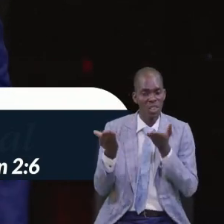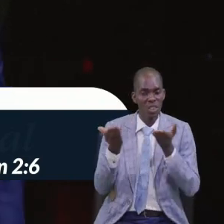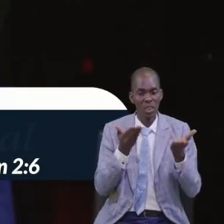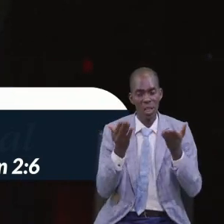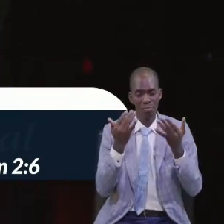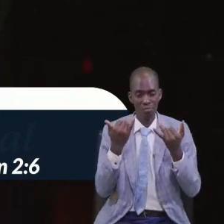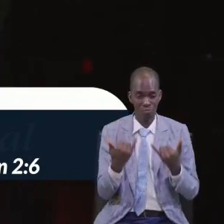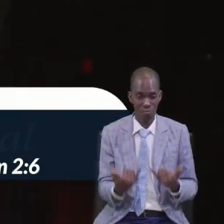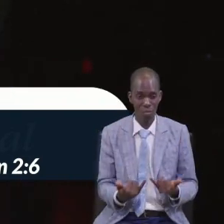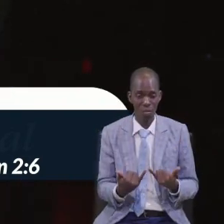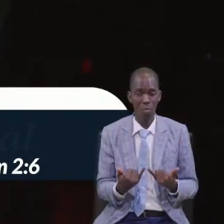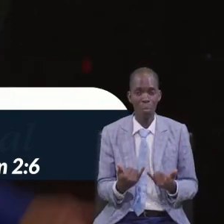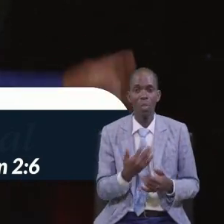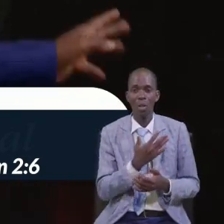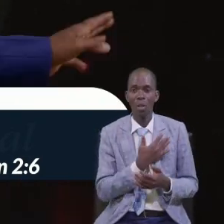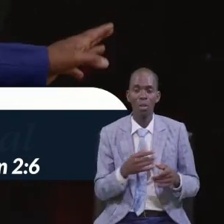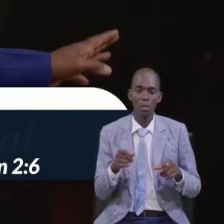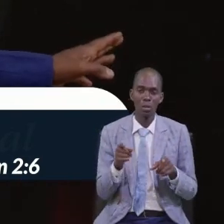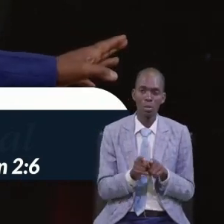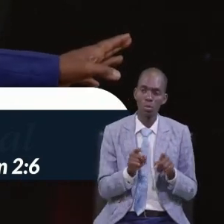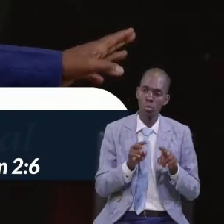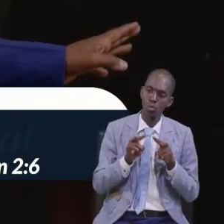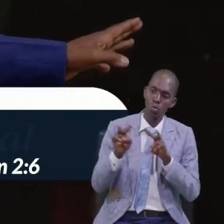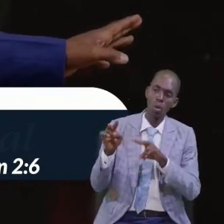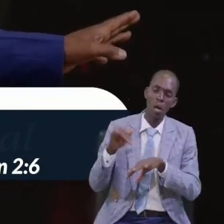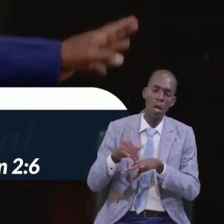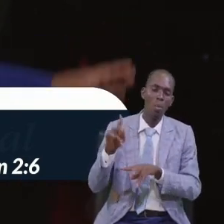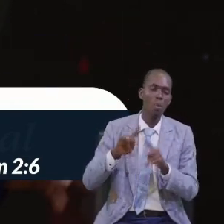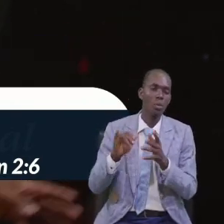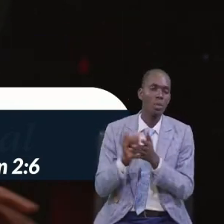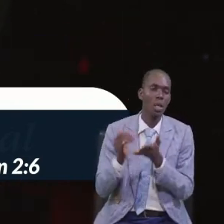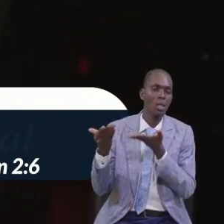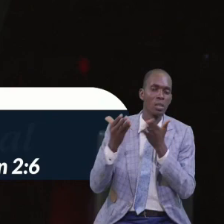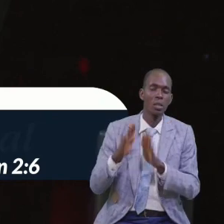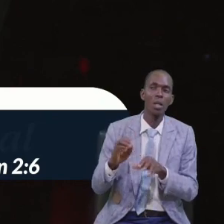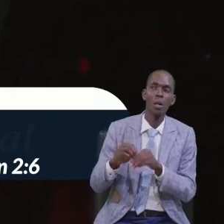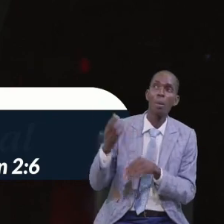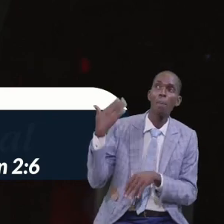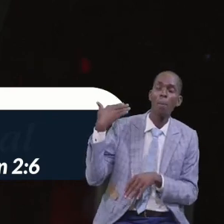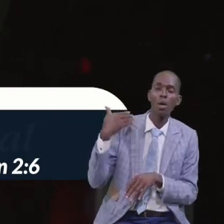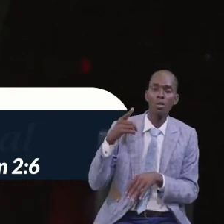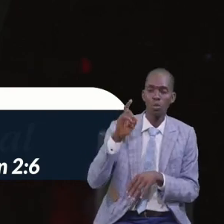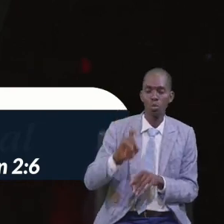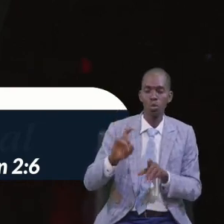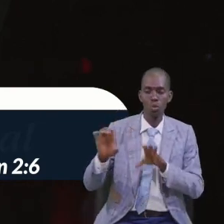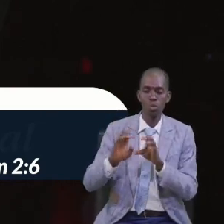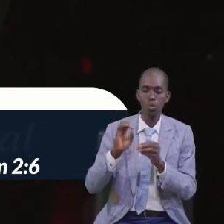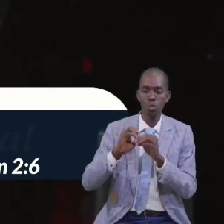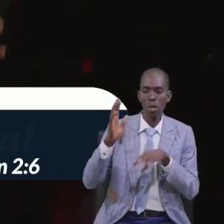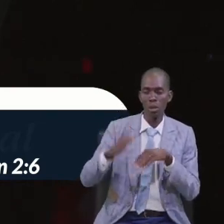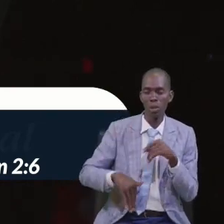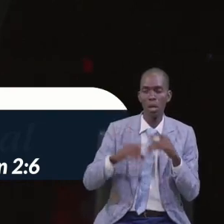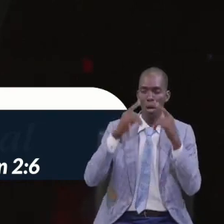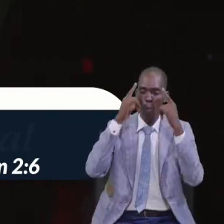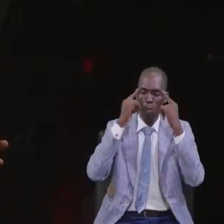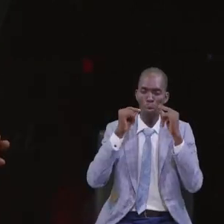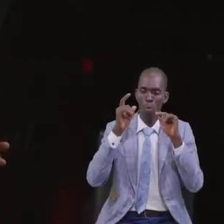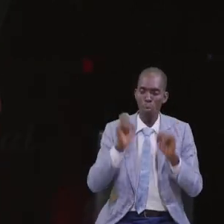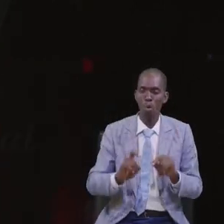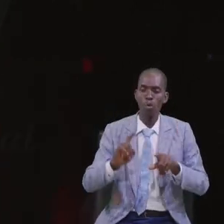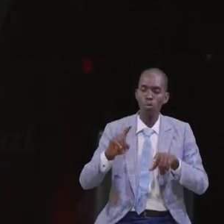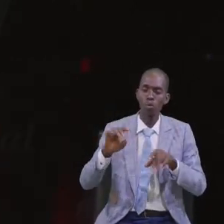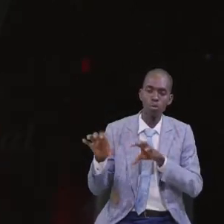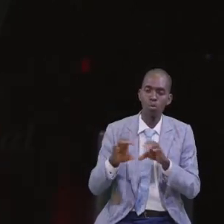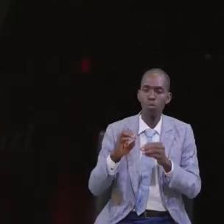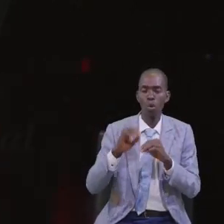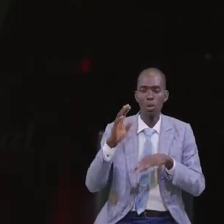and as they look to those who have served in the past, they go beyond Moses. They go beyond Joshua,